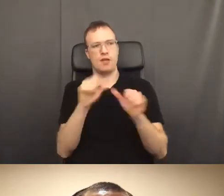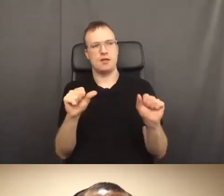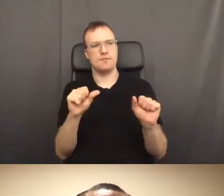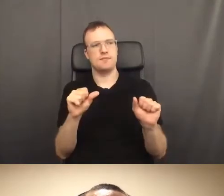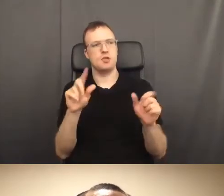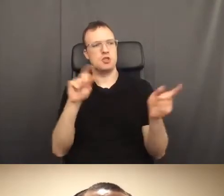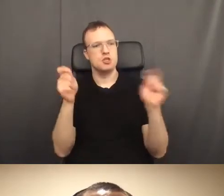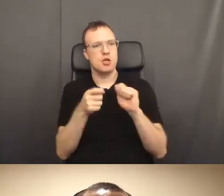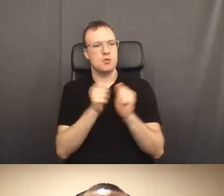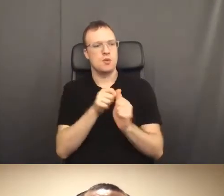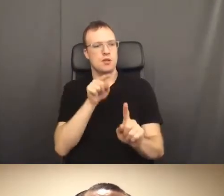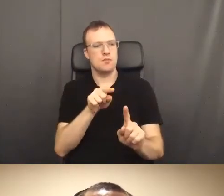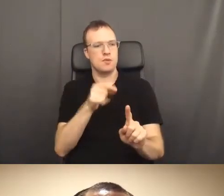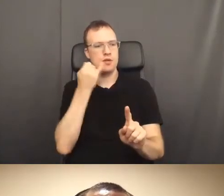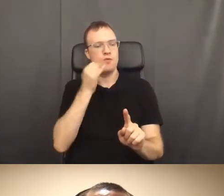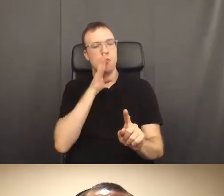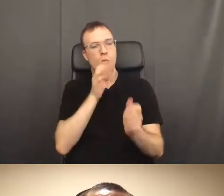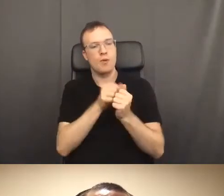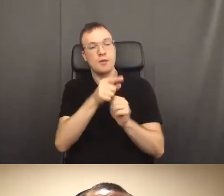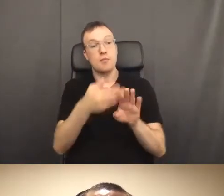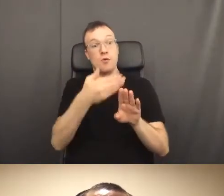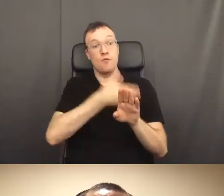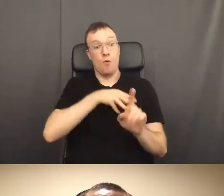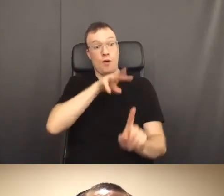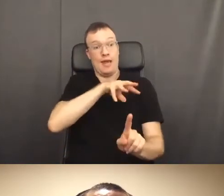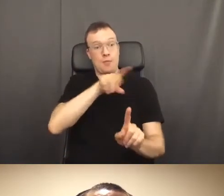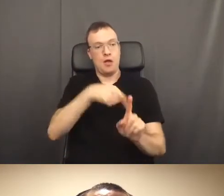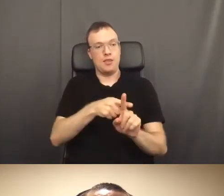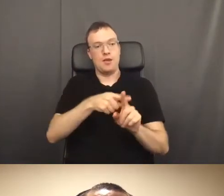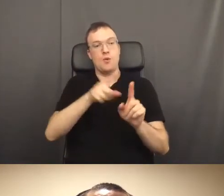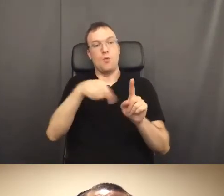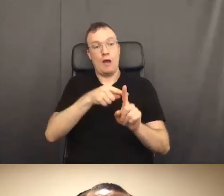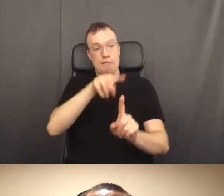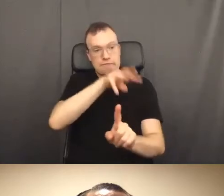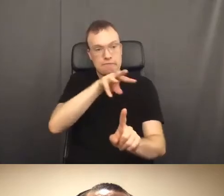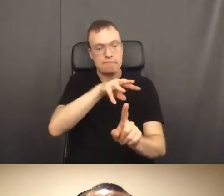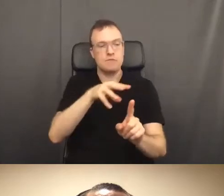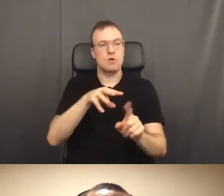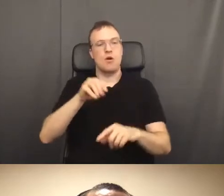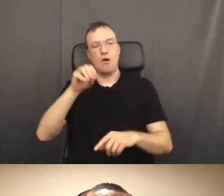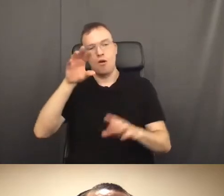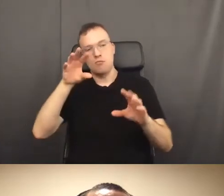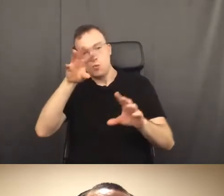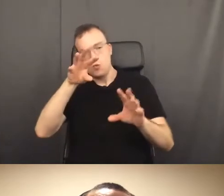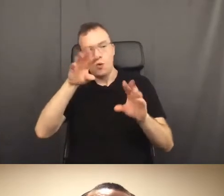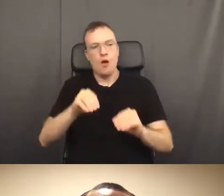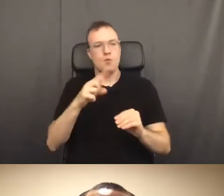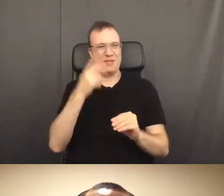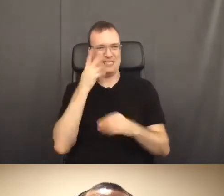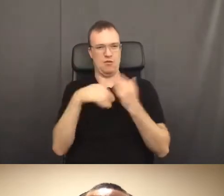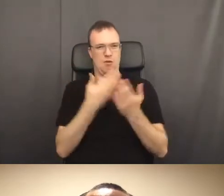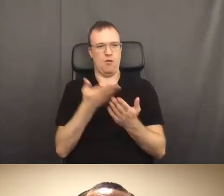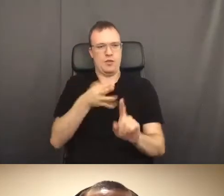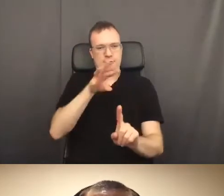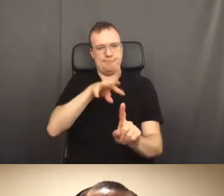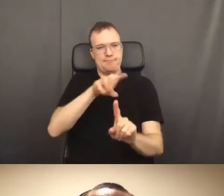change in him, like if you spoke to him before the camera, or then when the camera was on or the camera was off? We see all of what was on the camera, and I